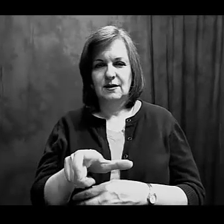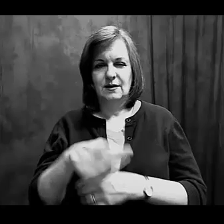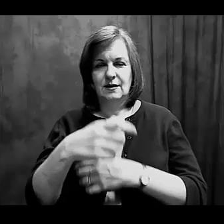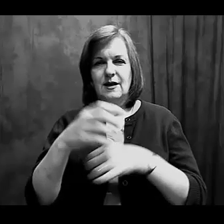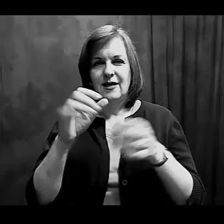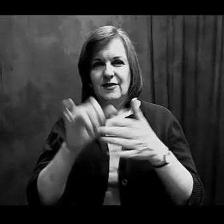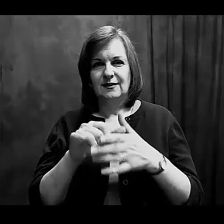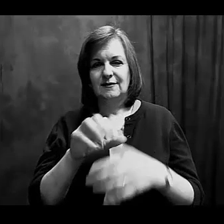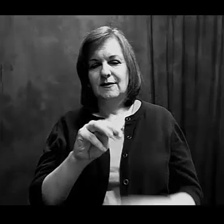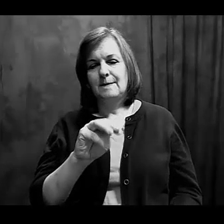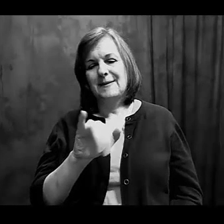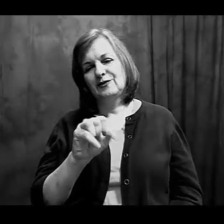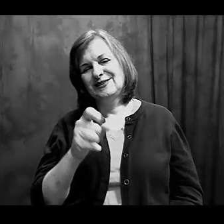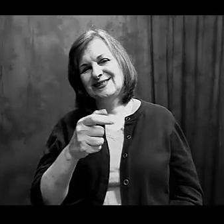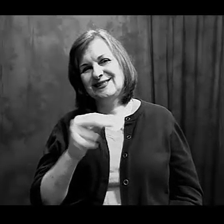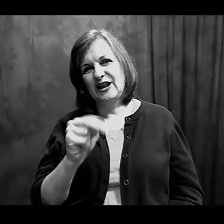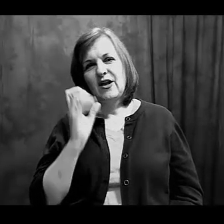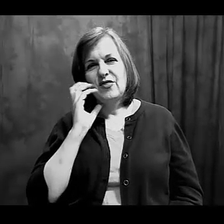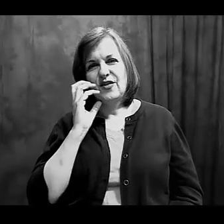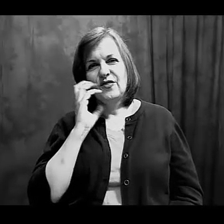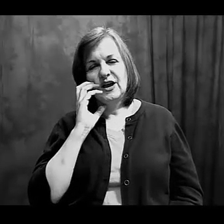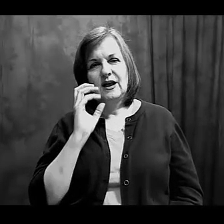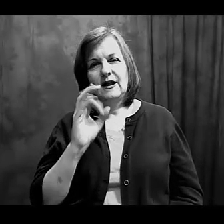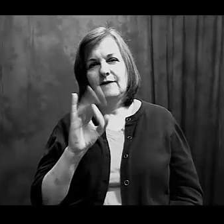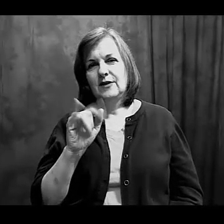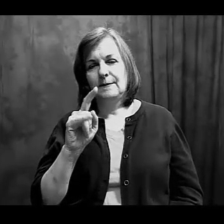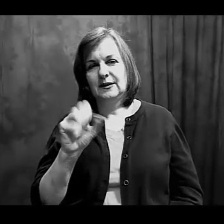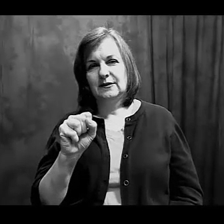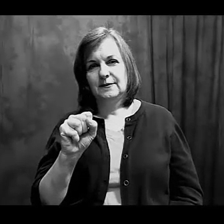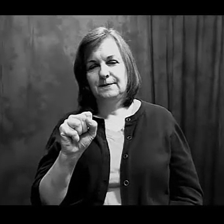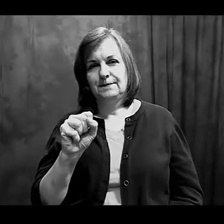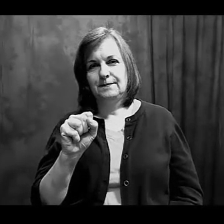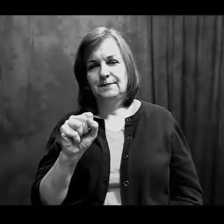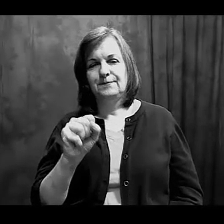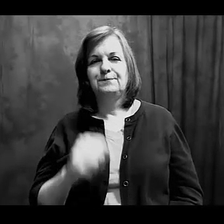the myosin or the thick filament.